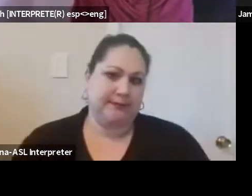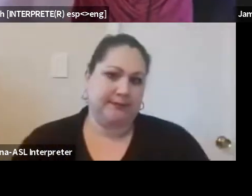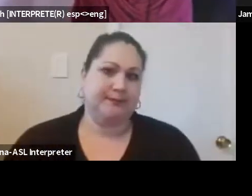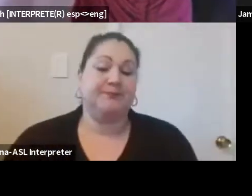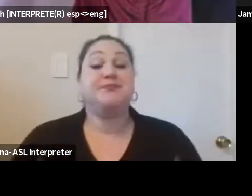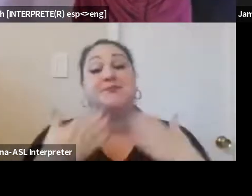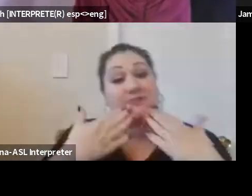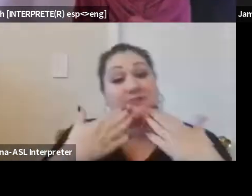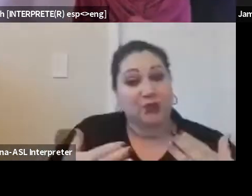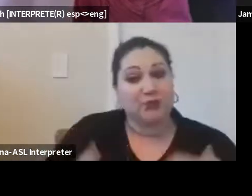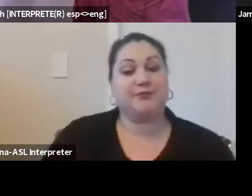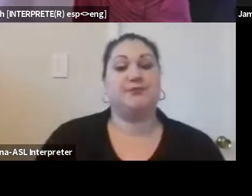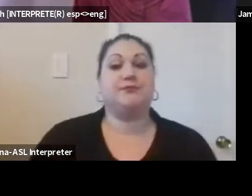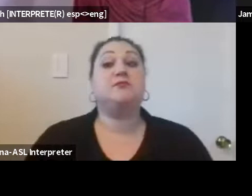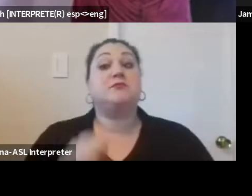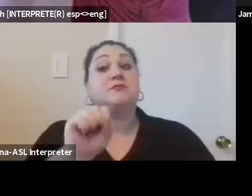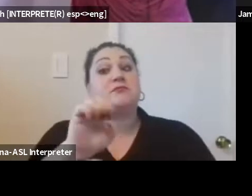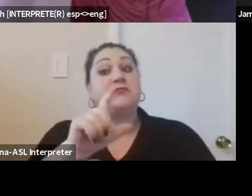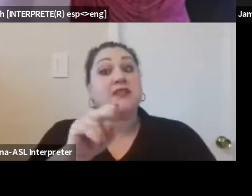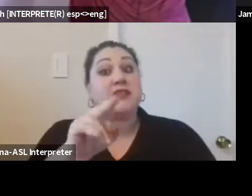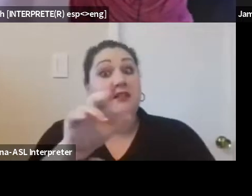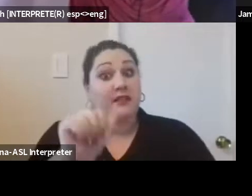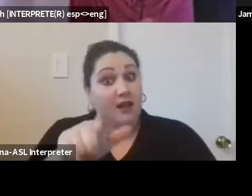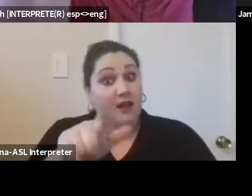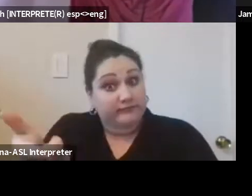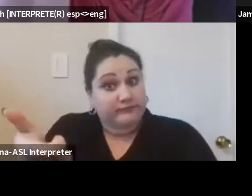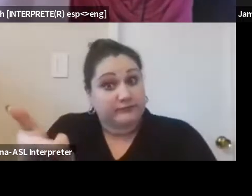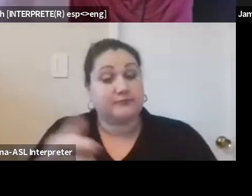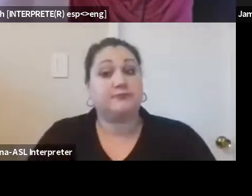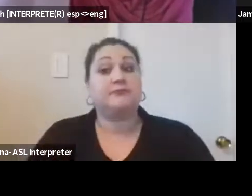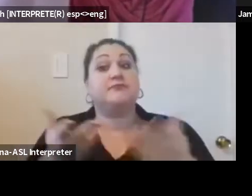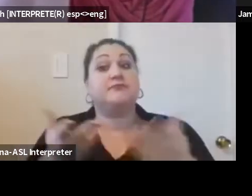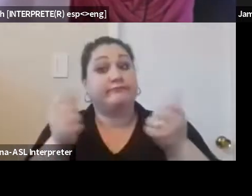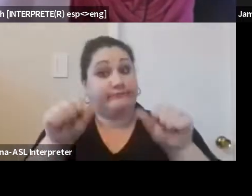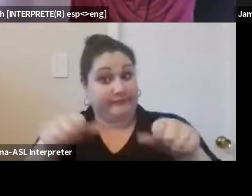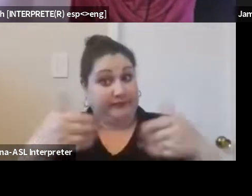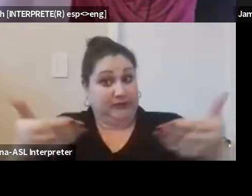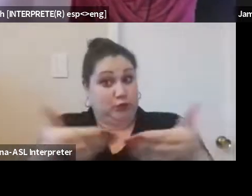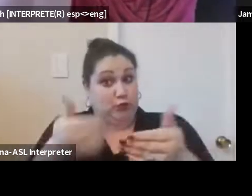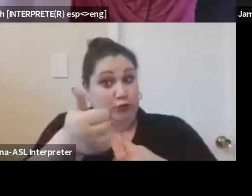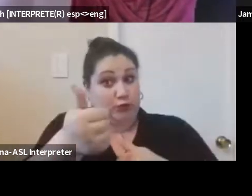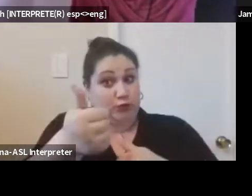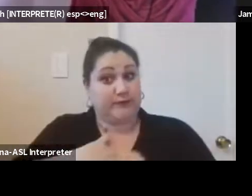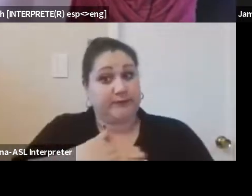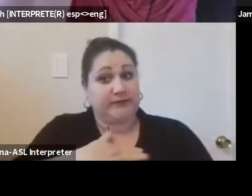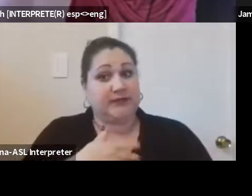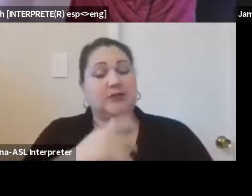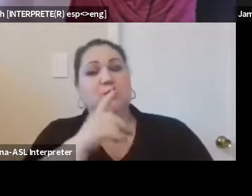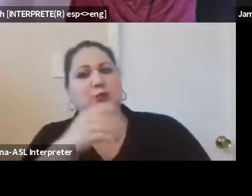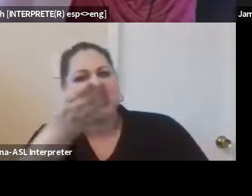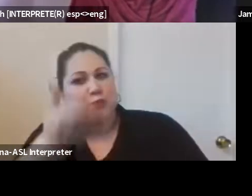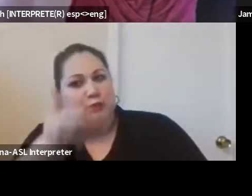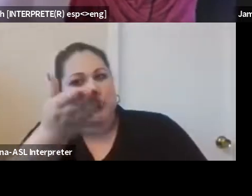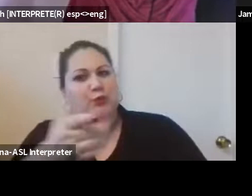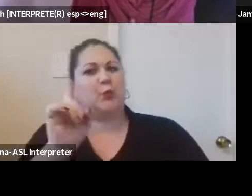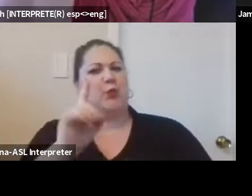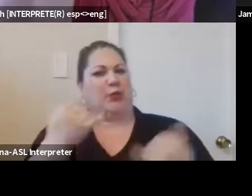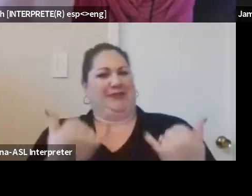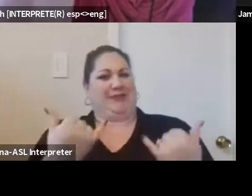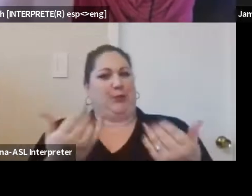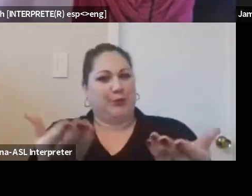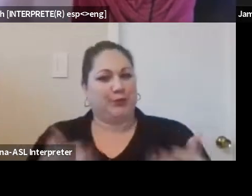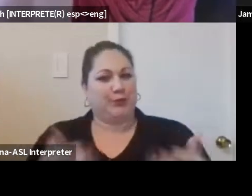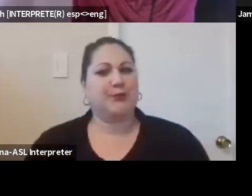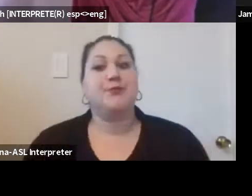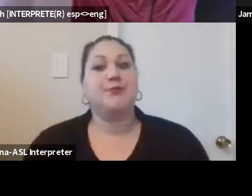Charlene. Selena, would you like to go next and introduce yourself today? Who are you and where are you now? Hi,